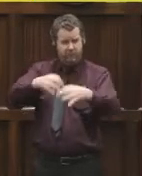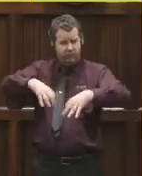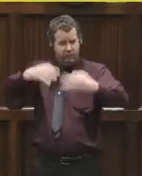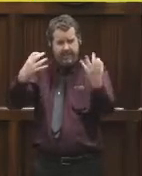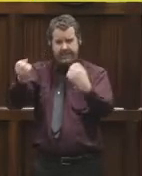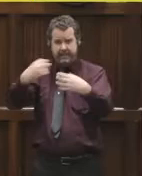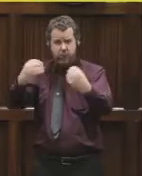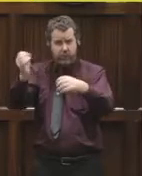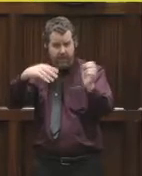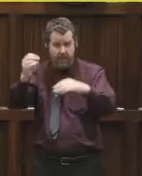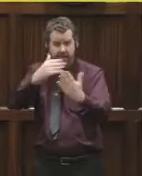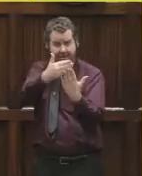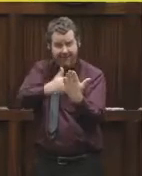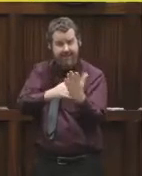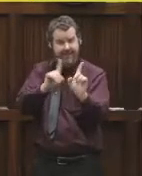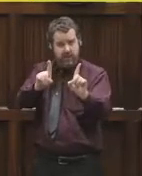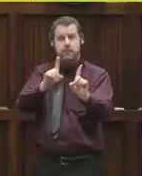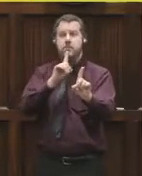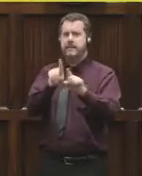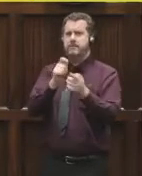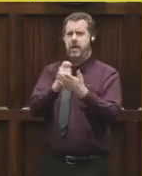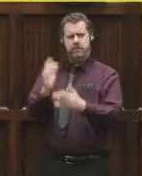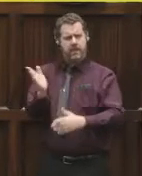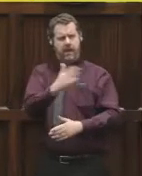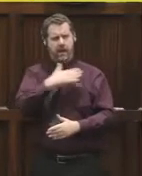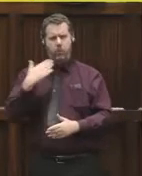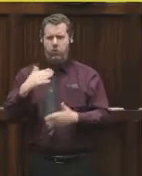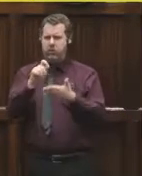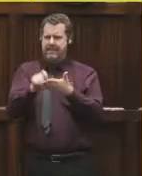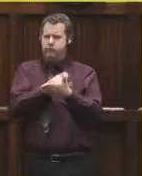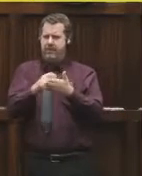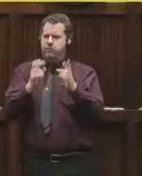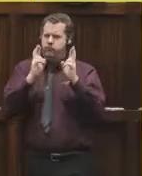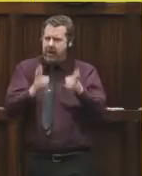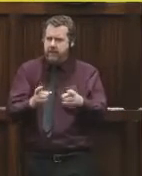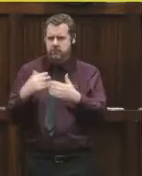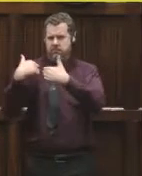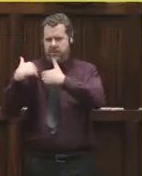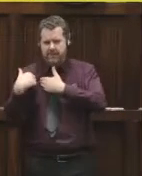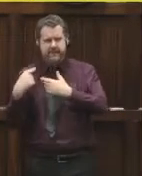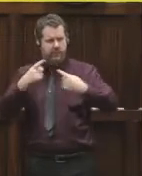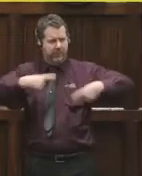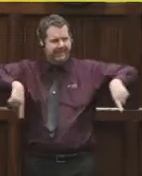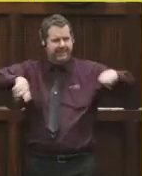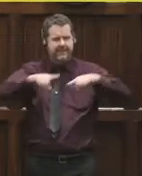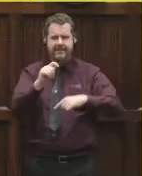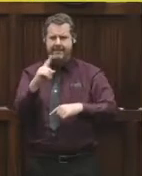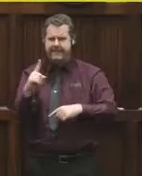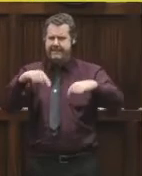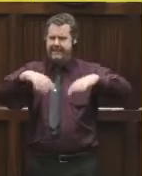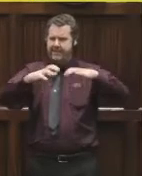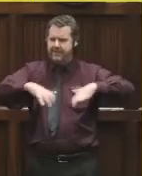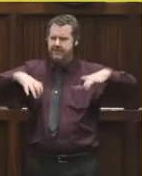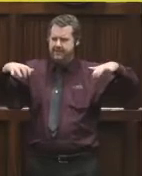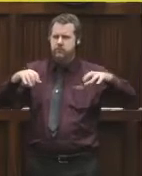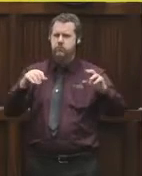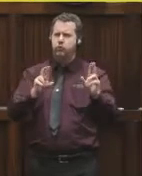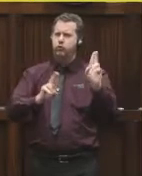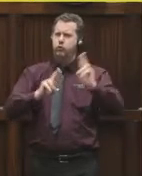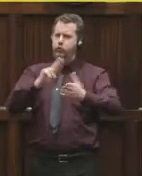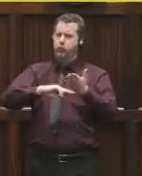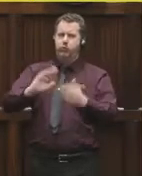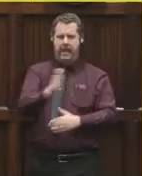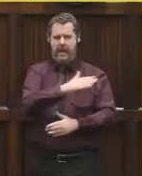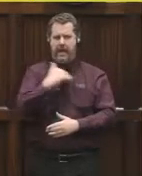process. But it is our democratic right and responsibility as deputies in this House to use the democratic methods we